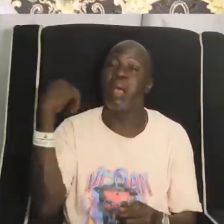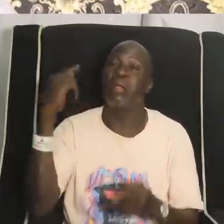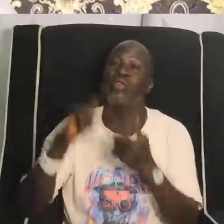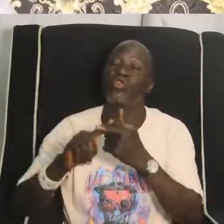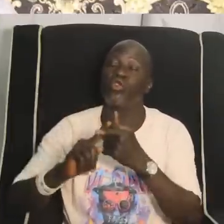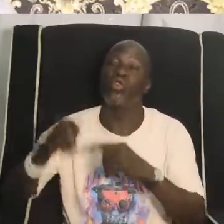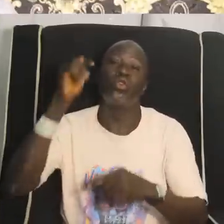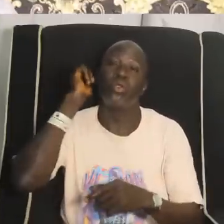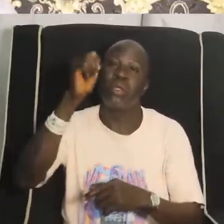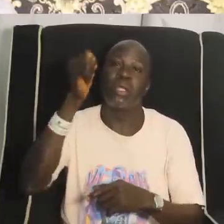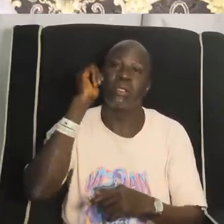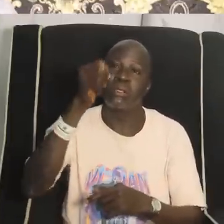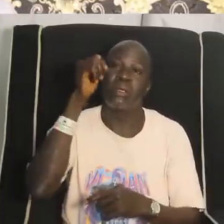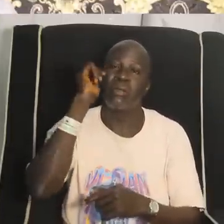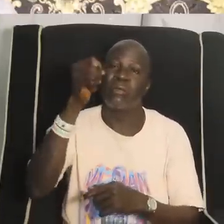somebody.